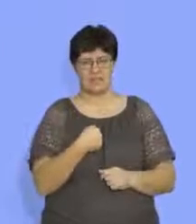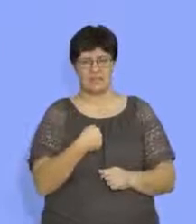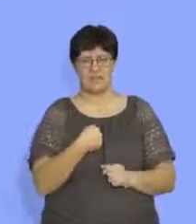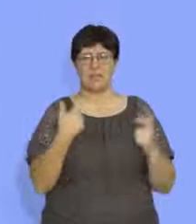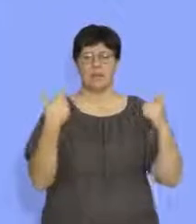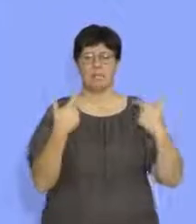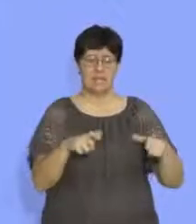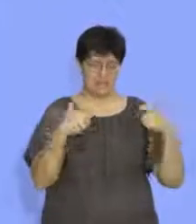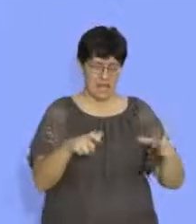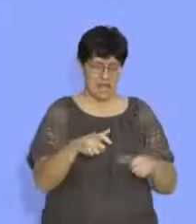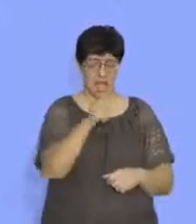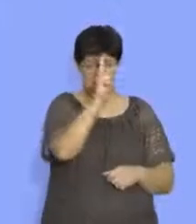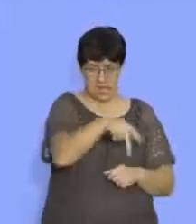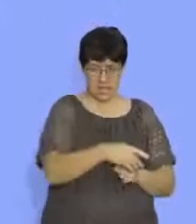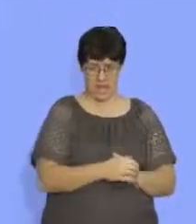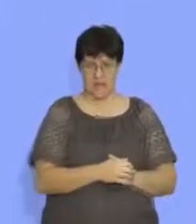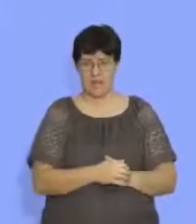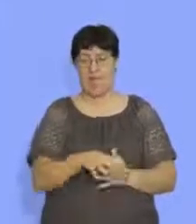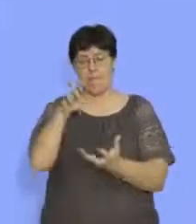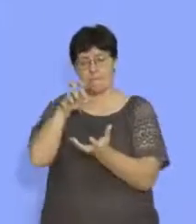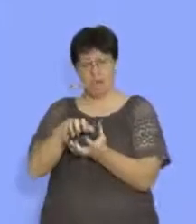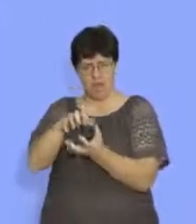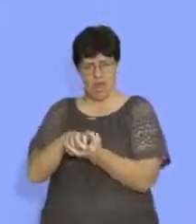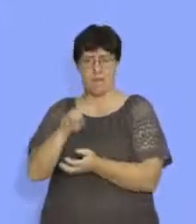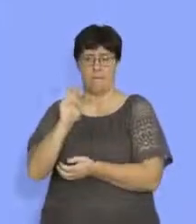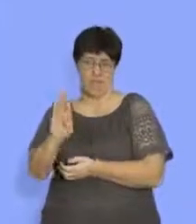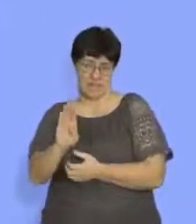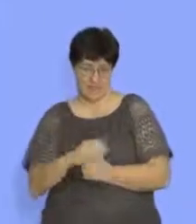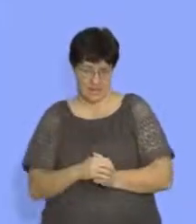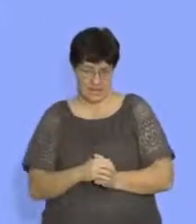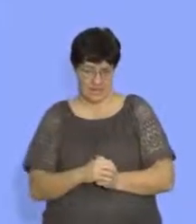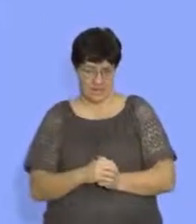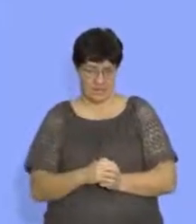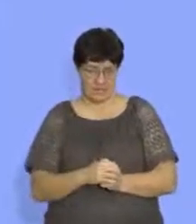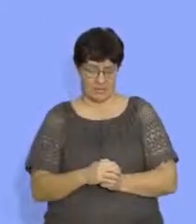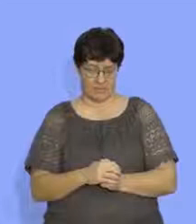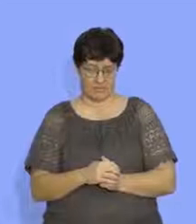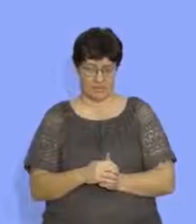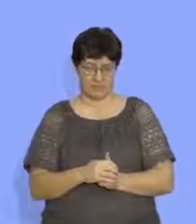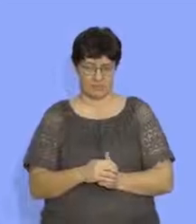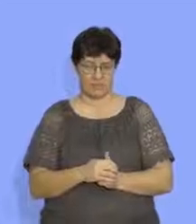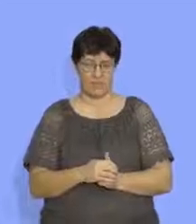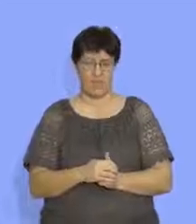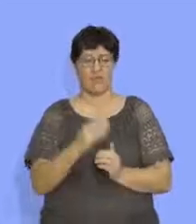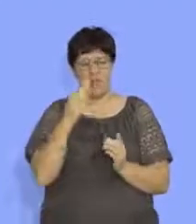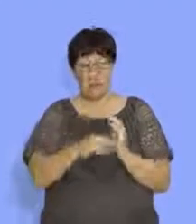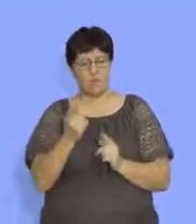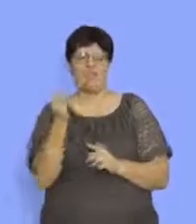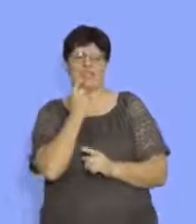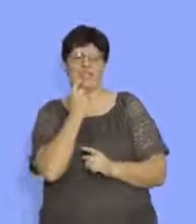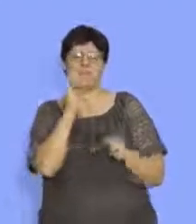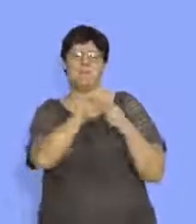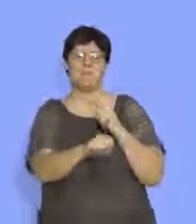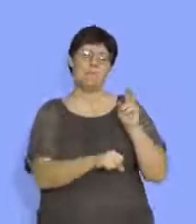to let the pizza be P and I'm just going to let the burger be B, right? So I'm just going to use P and B so that at the